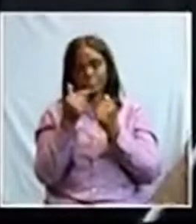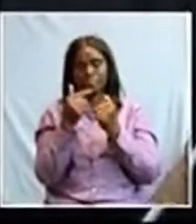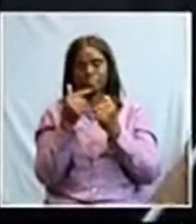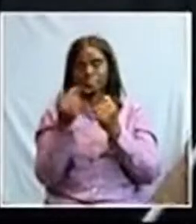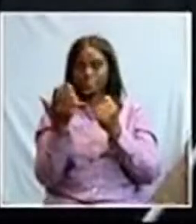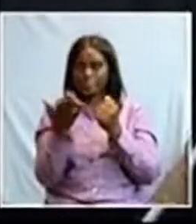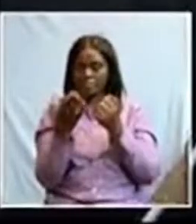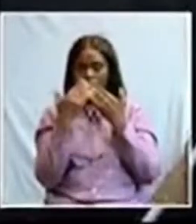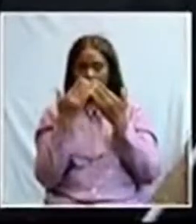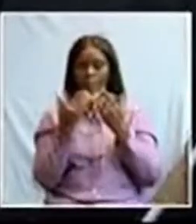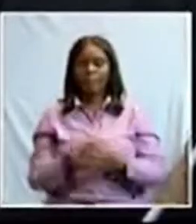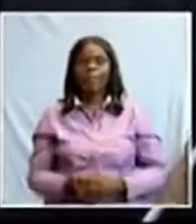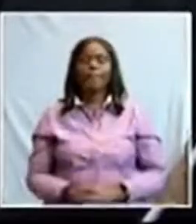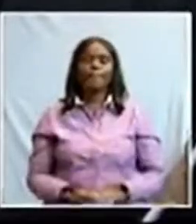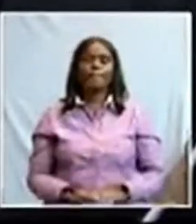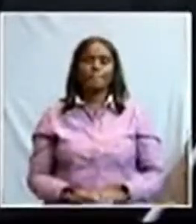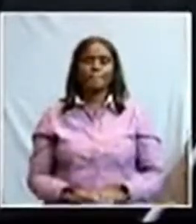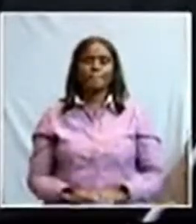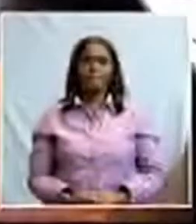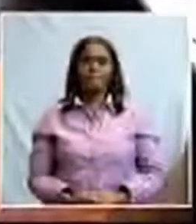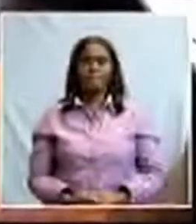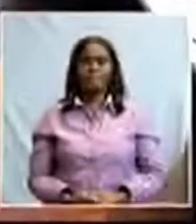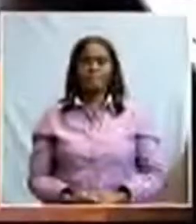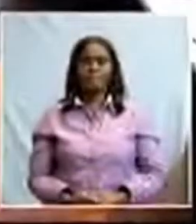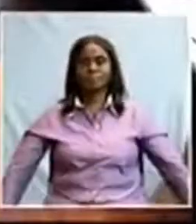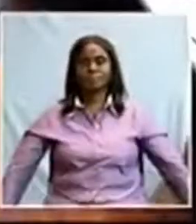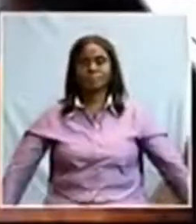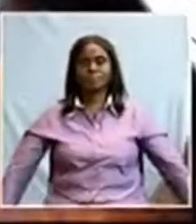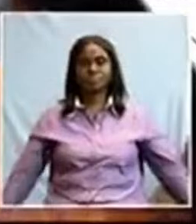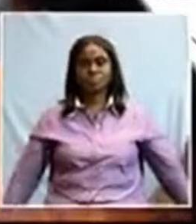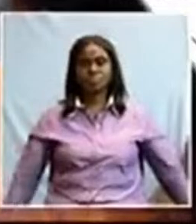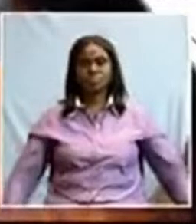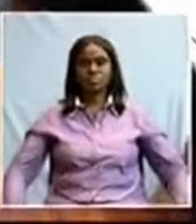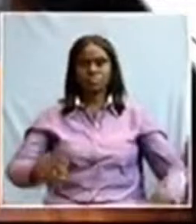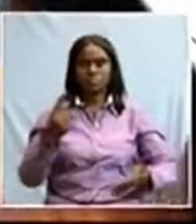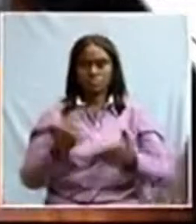inconveniences. Thank you, Doc. You have explained very well. What Doc is